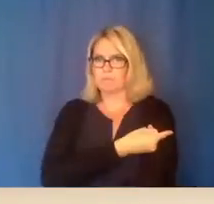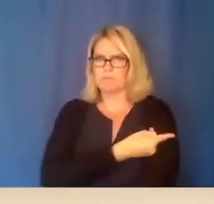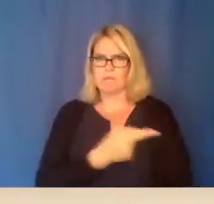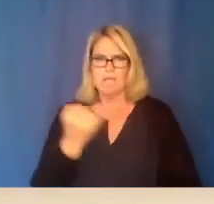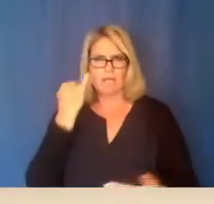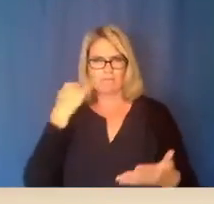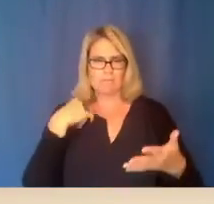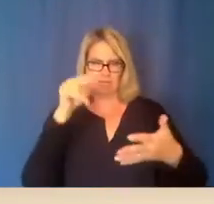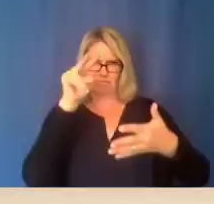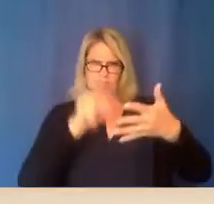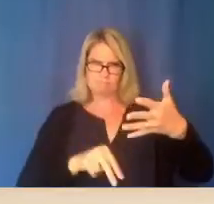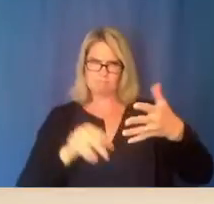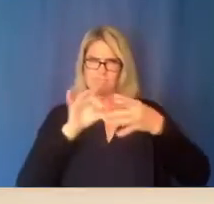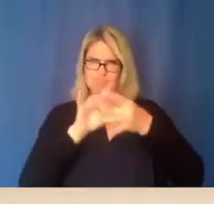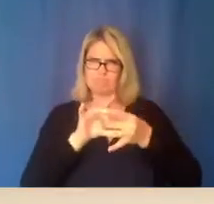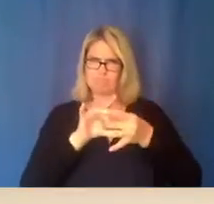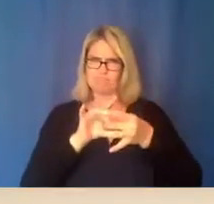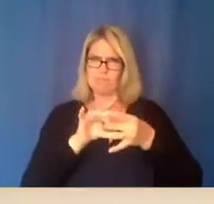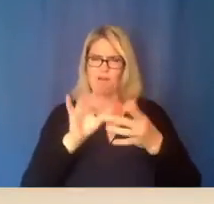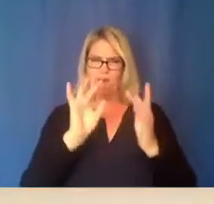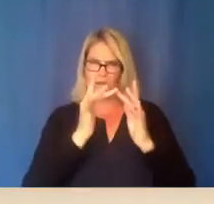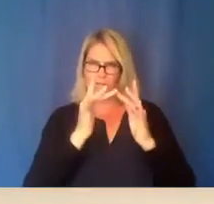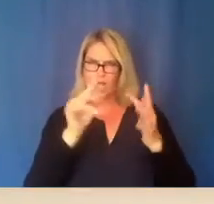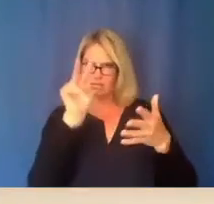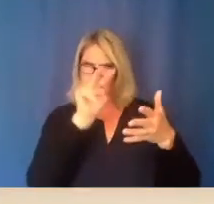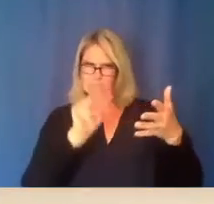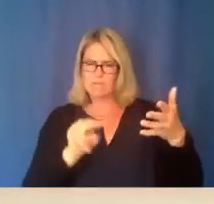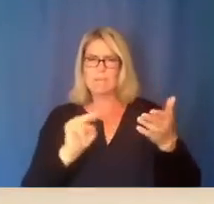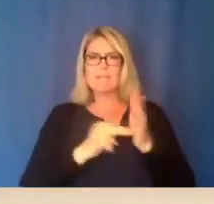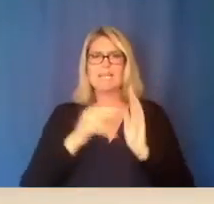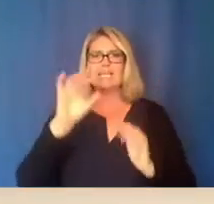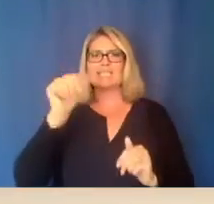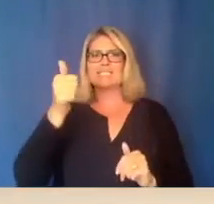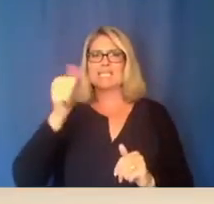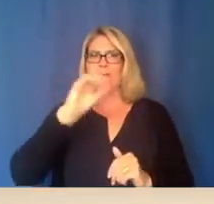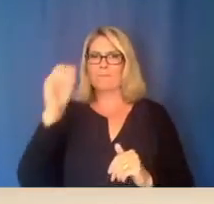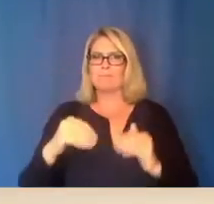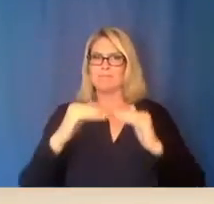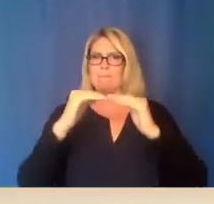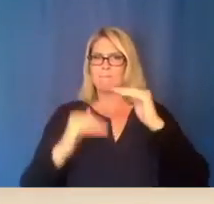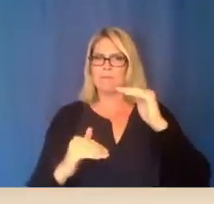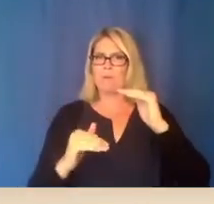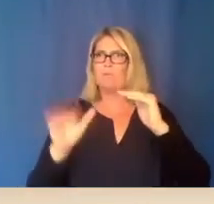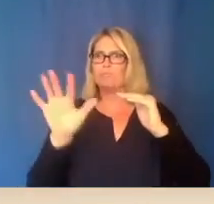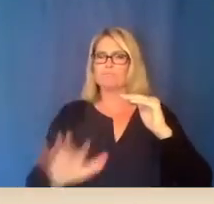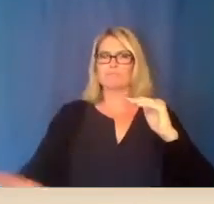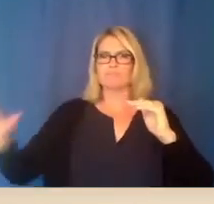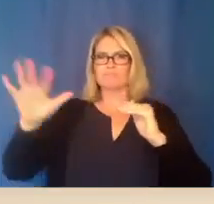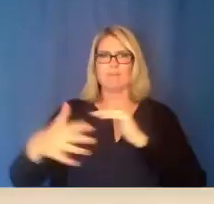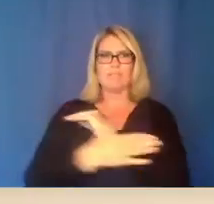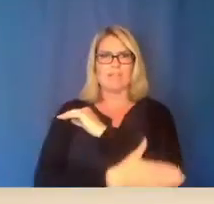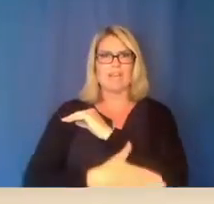charts right online, we're 10% below the rest of the country. Any concerns there?